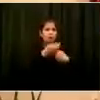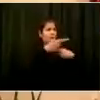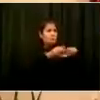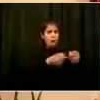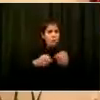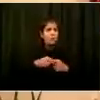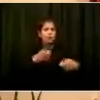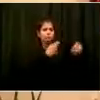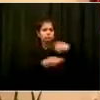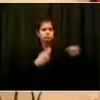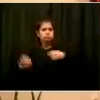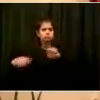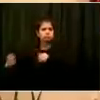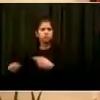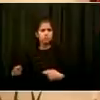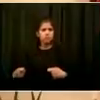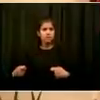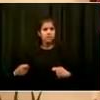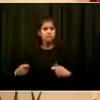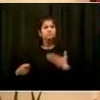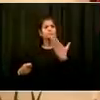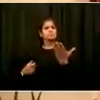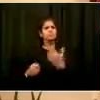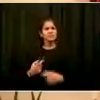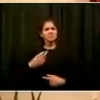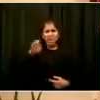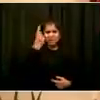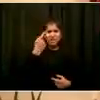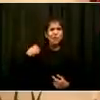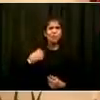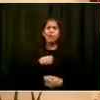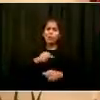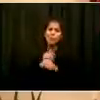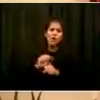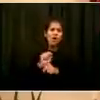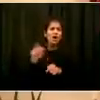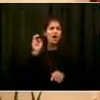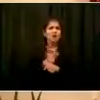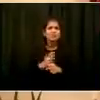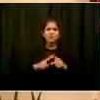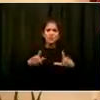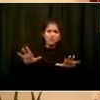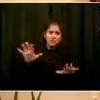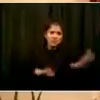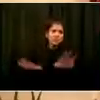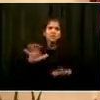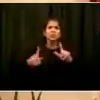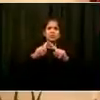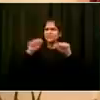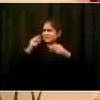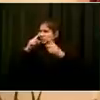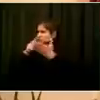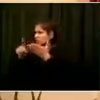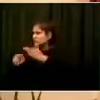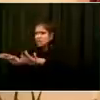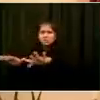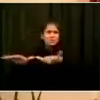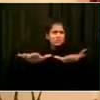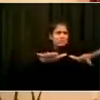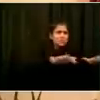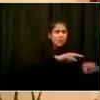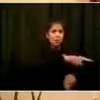happens, so you fill it or you don't fill it. This is a constantly evolving situation. And The other thing that I would mention is that there is a real